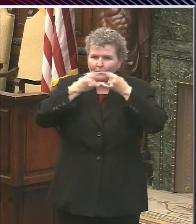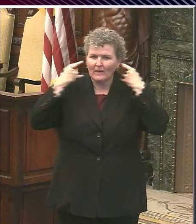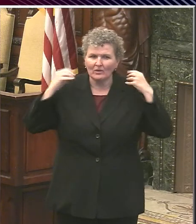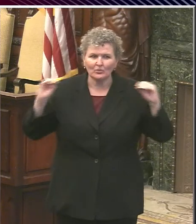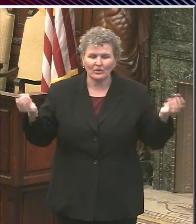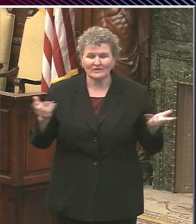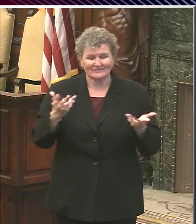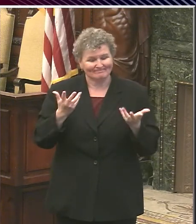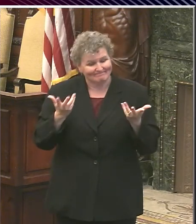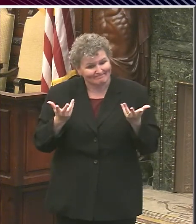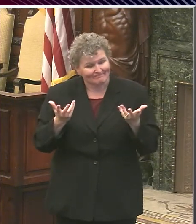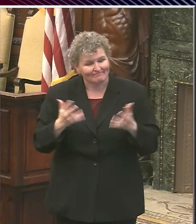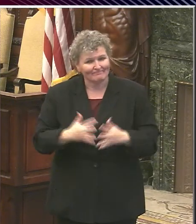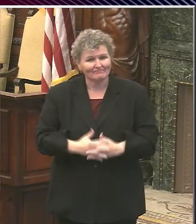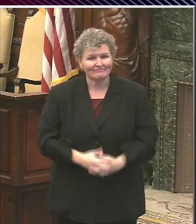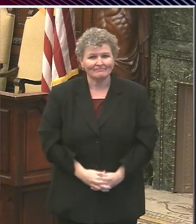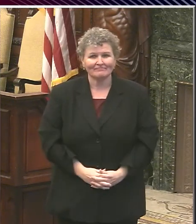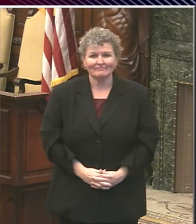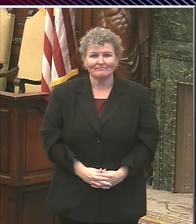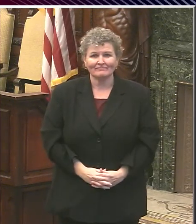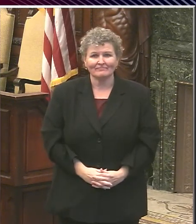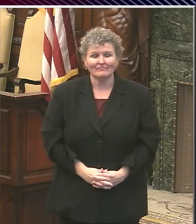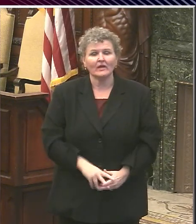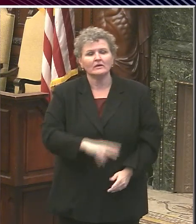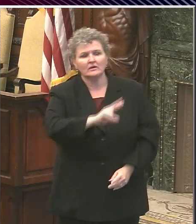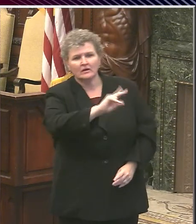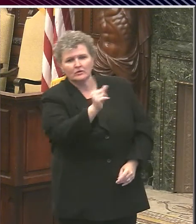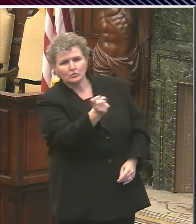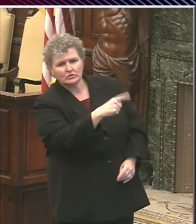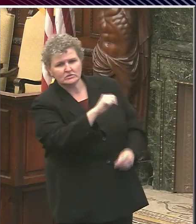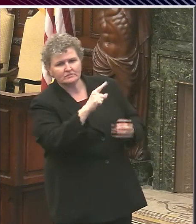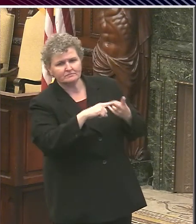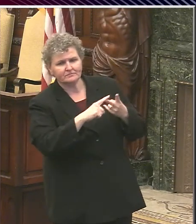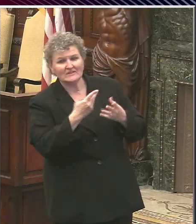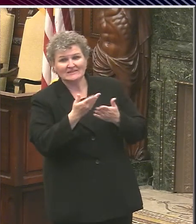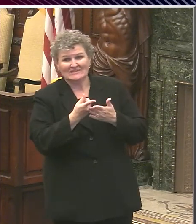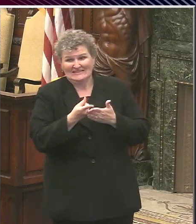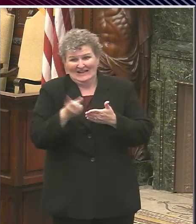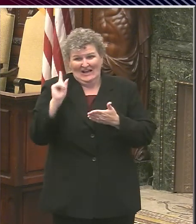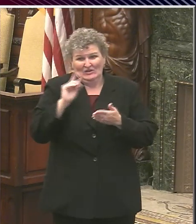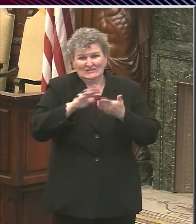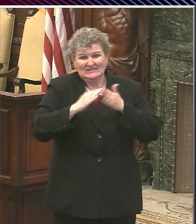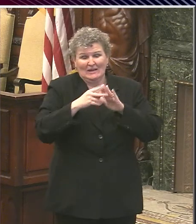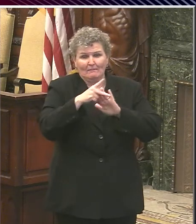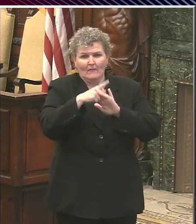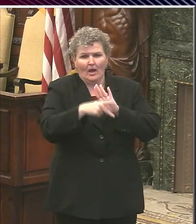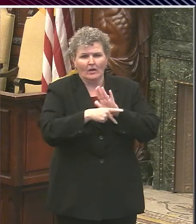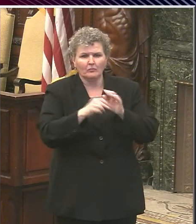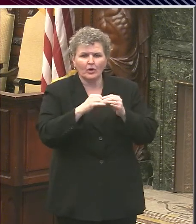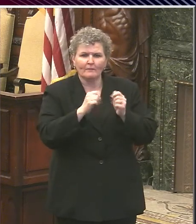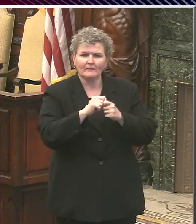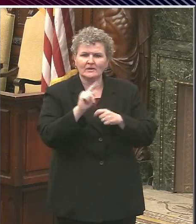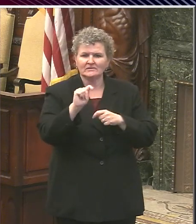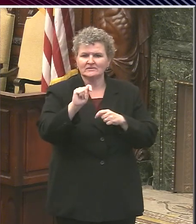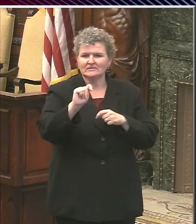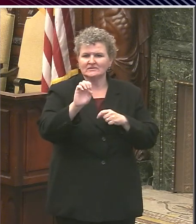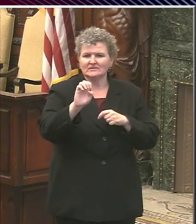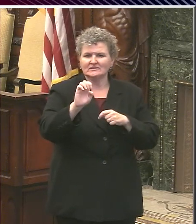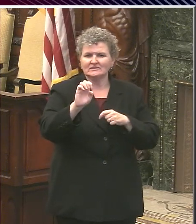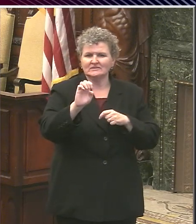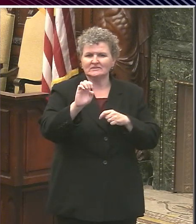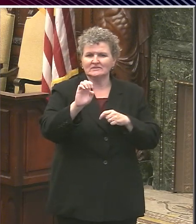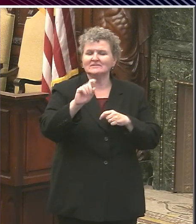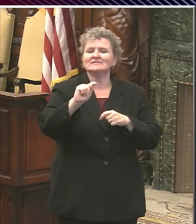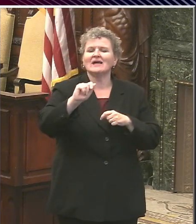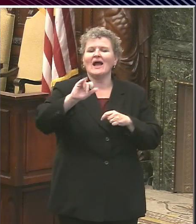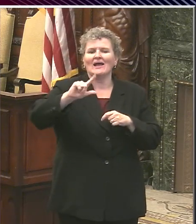And my second question is, last week the city sent out a policy about tailgating. I've had several people asking me, saying, how is the city going